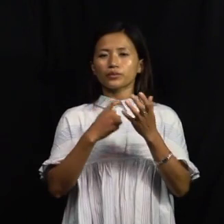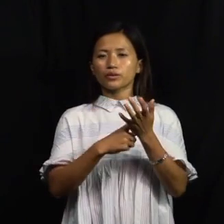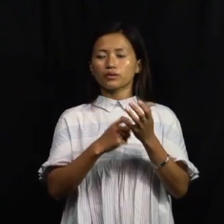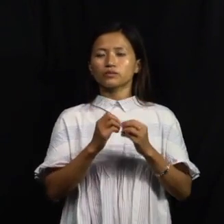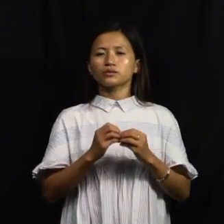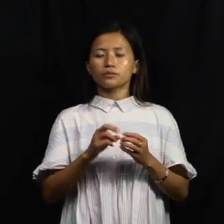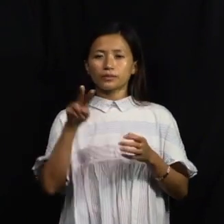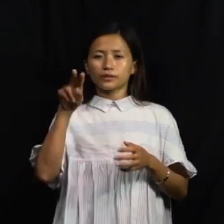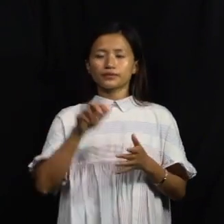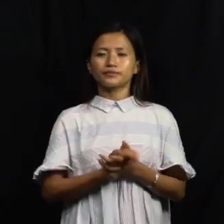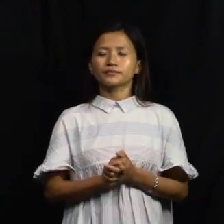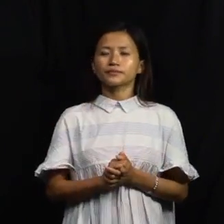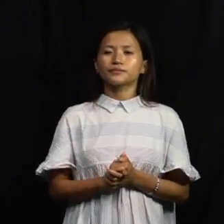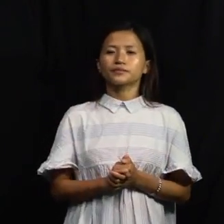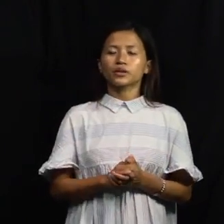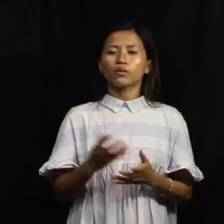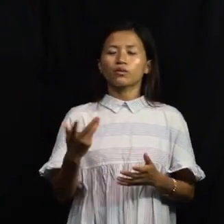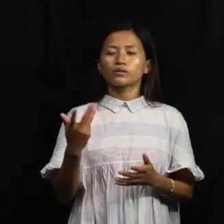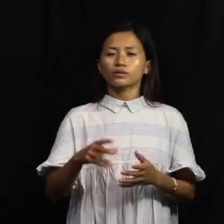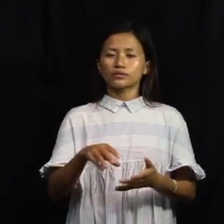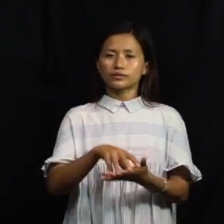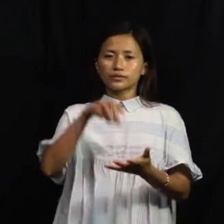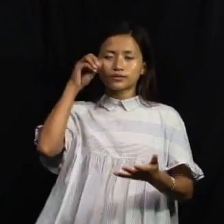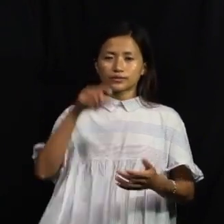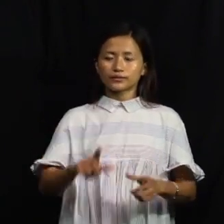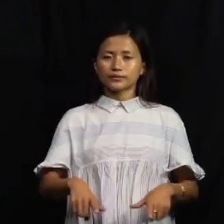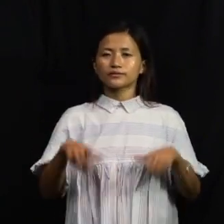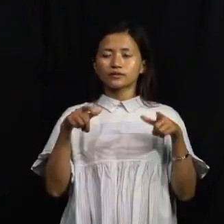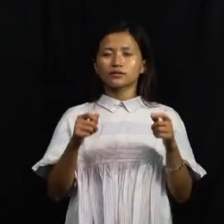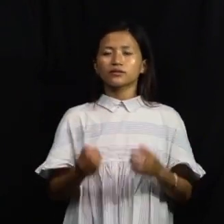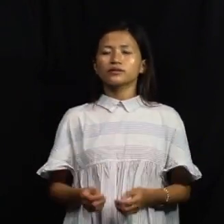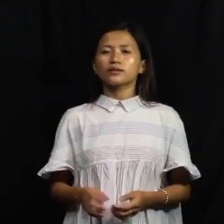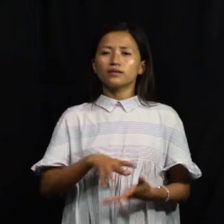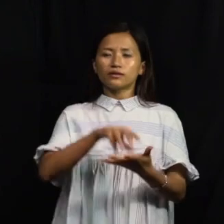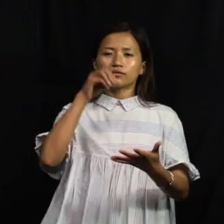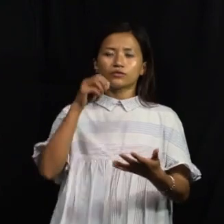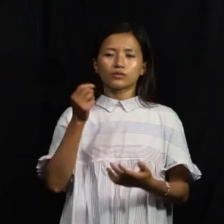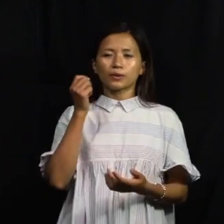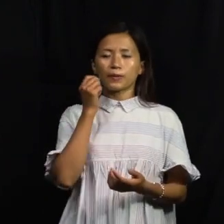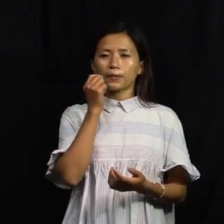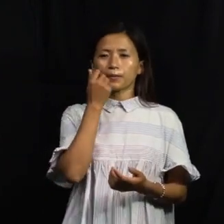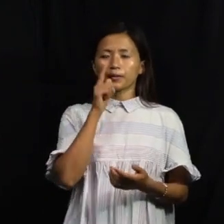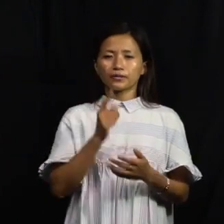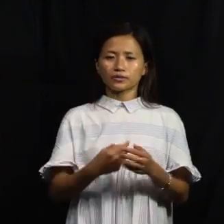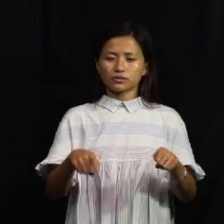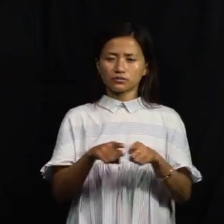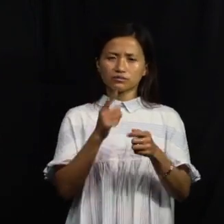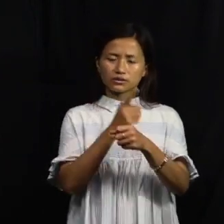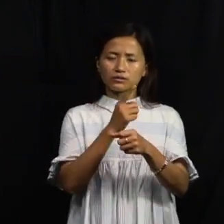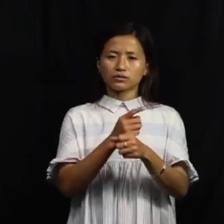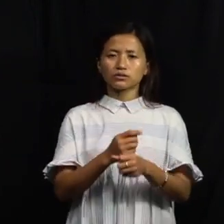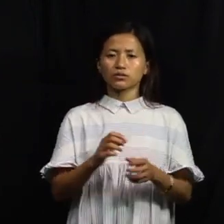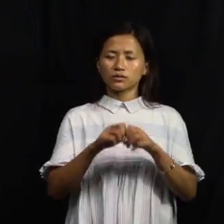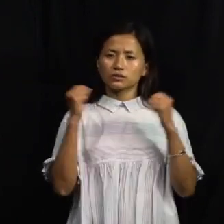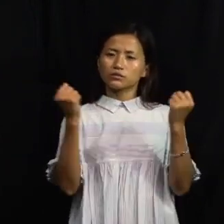education, isn't it? Whatever that we learn in life, whatever that we learn from our parents or teachers or friends or the society,